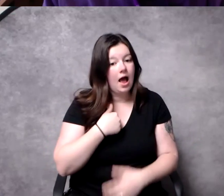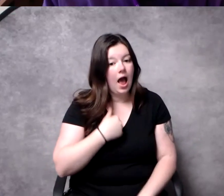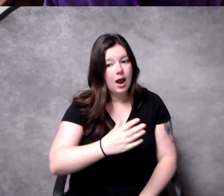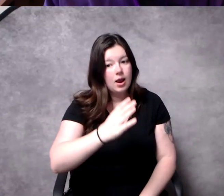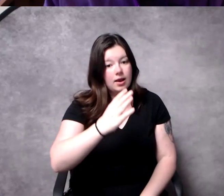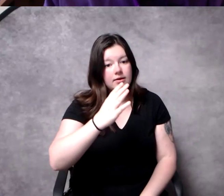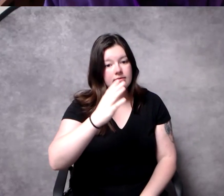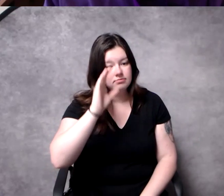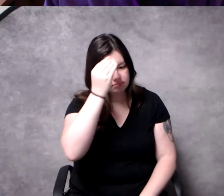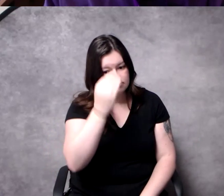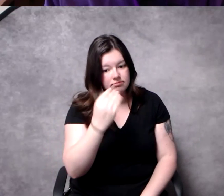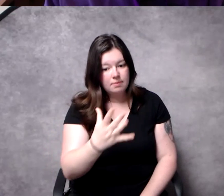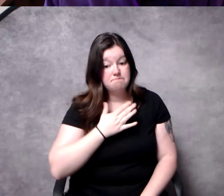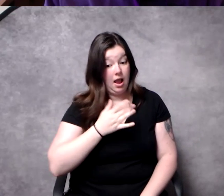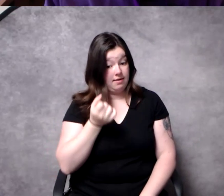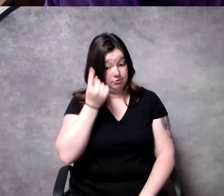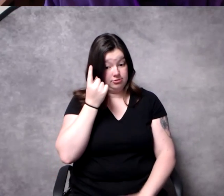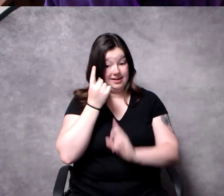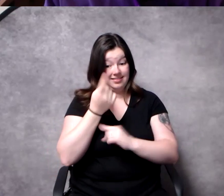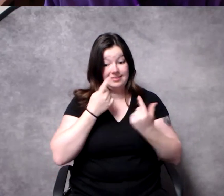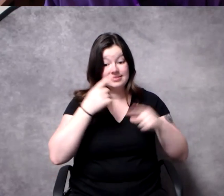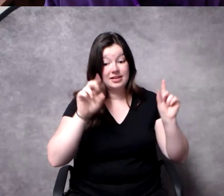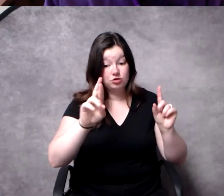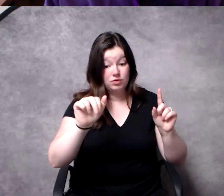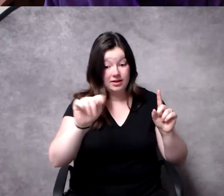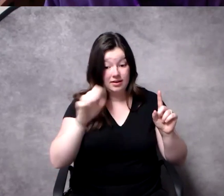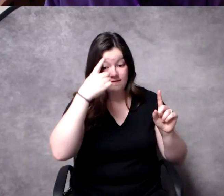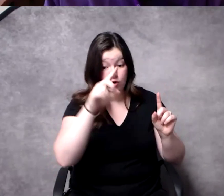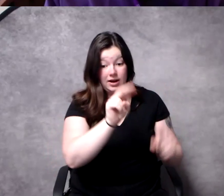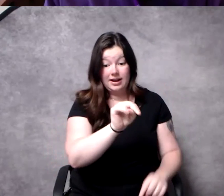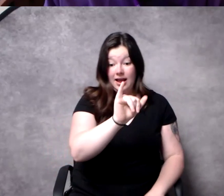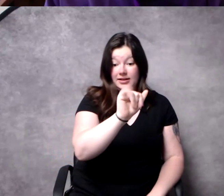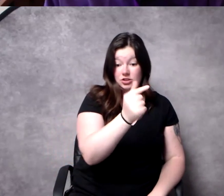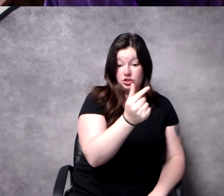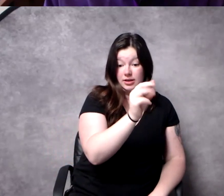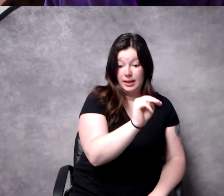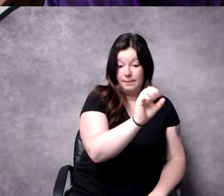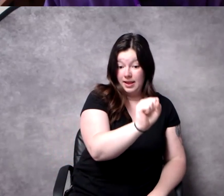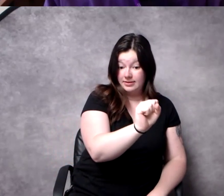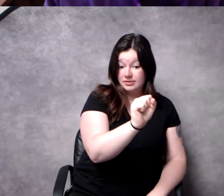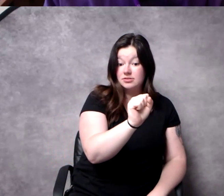the success rate for NIGMS funded grants is better than NIAID.